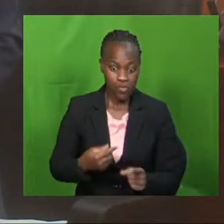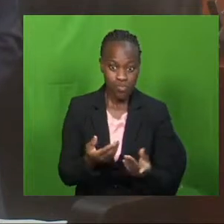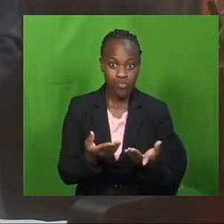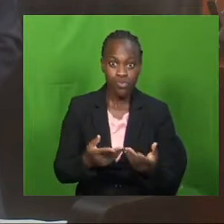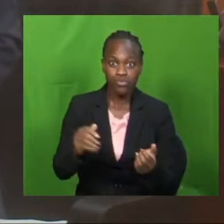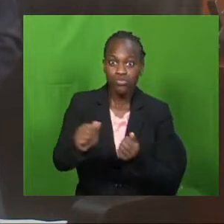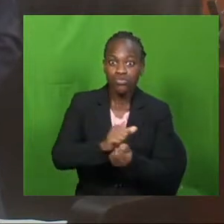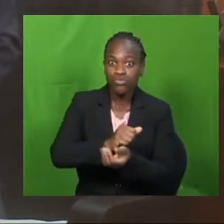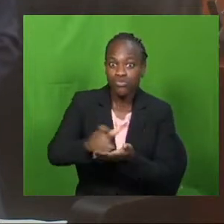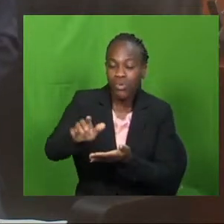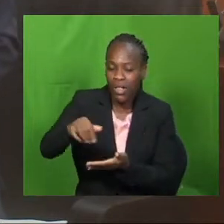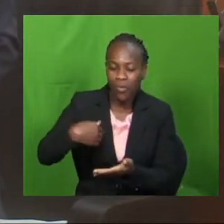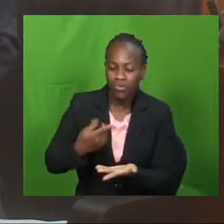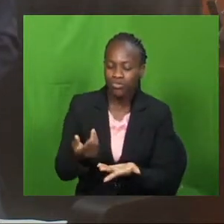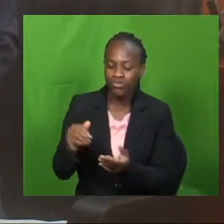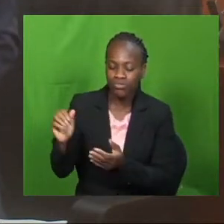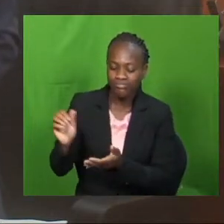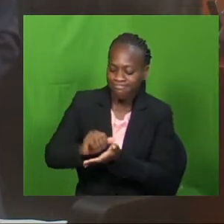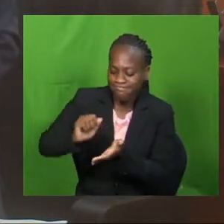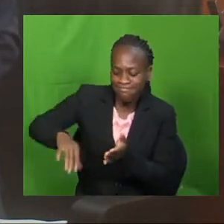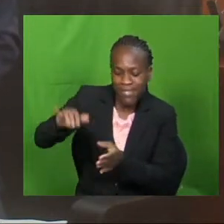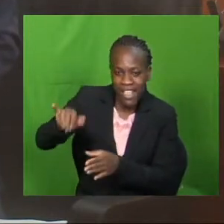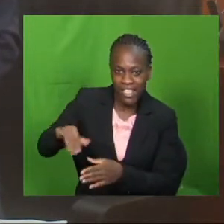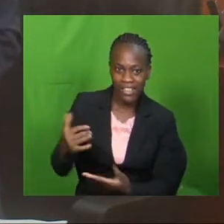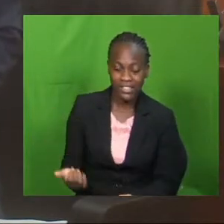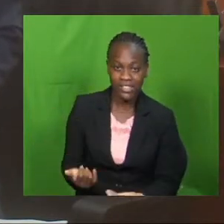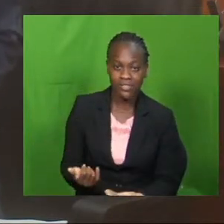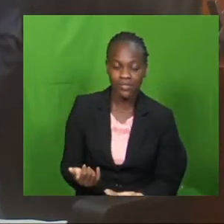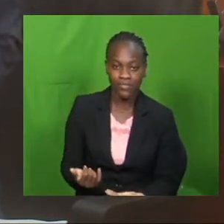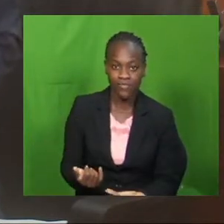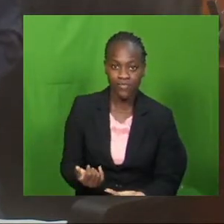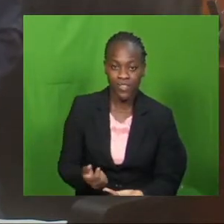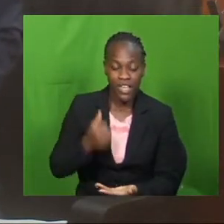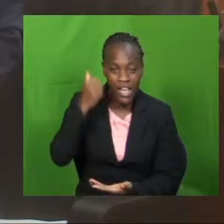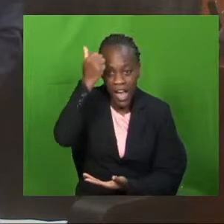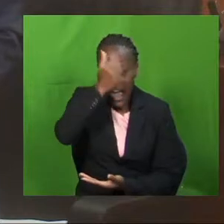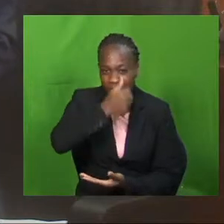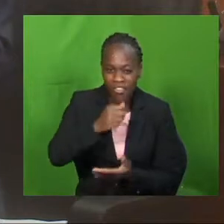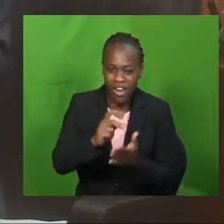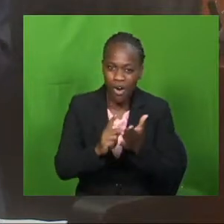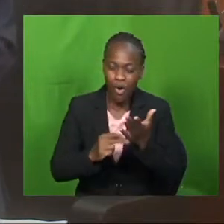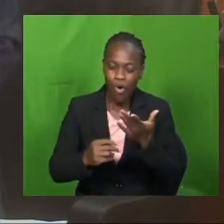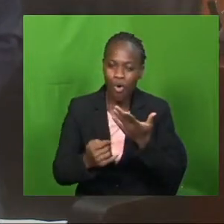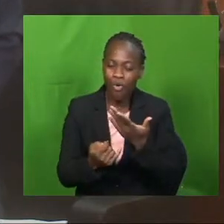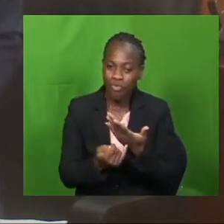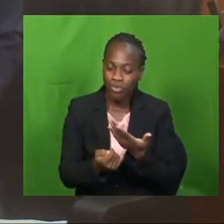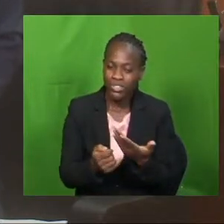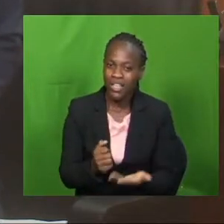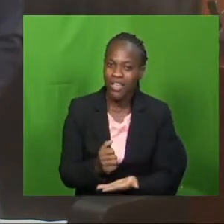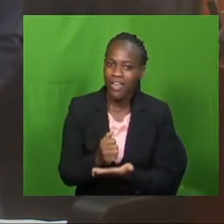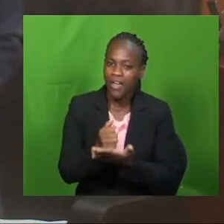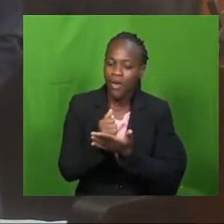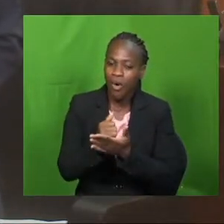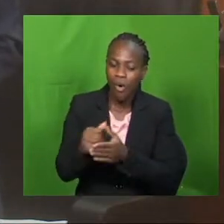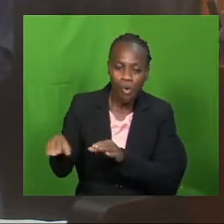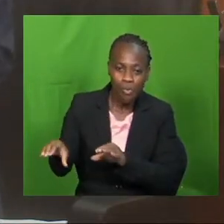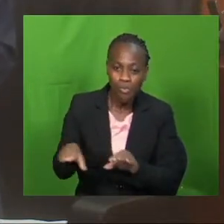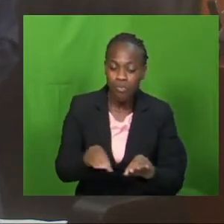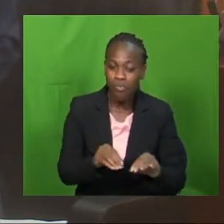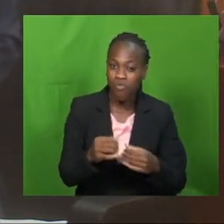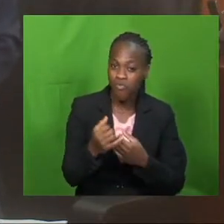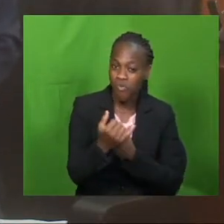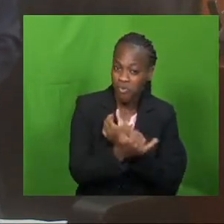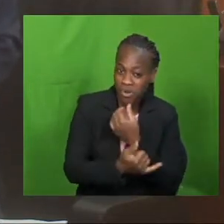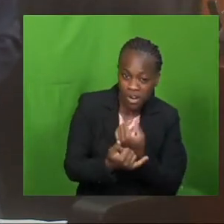all. The agreement provides ample opportunities for country to country and company to company, and indeed businessman